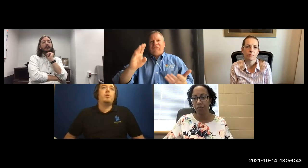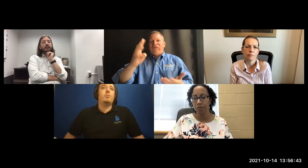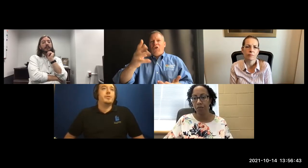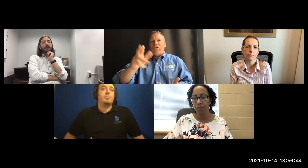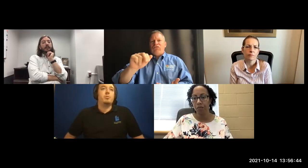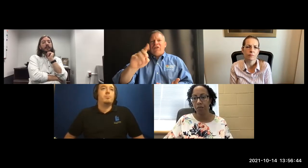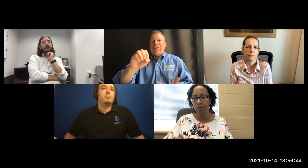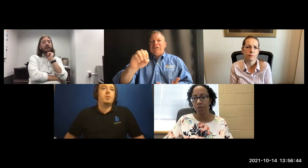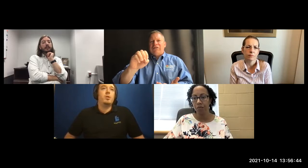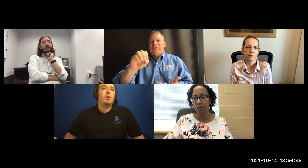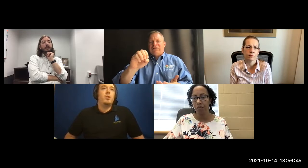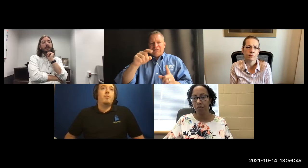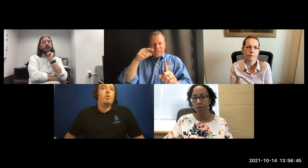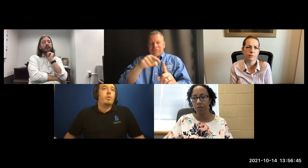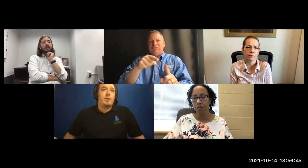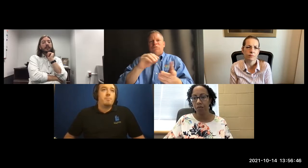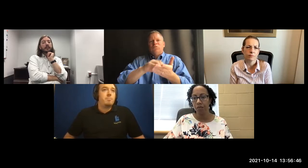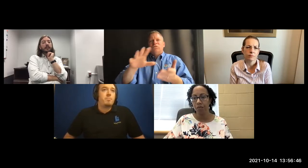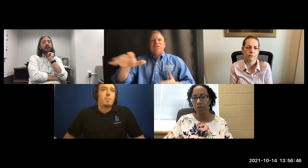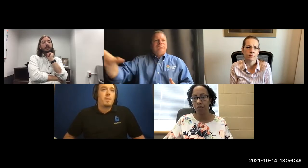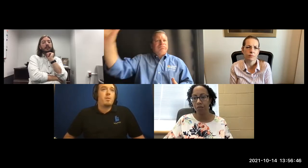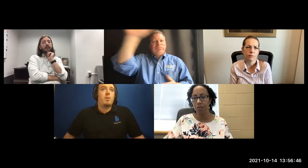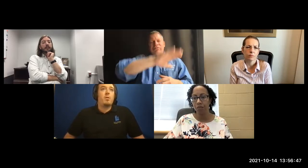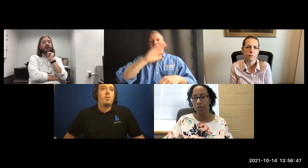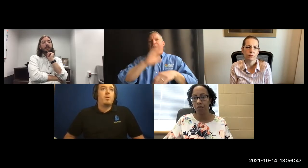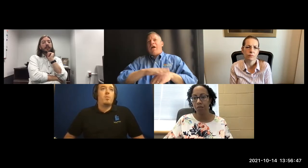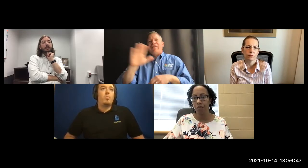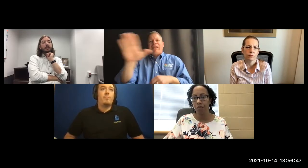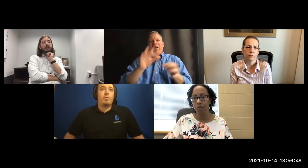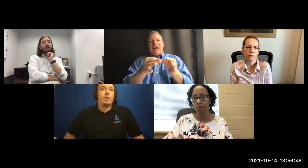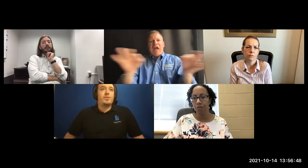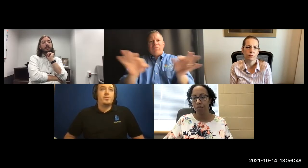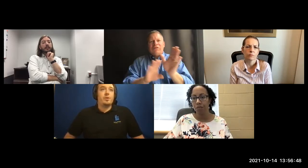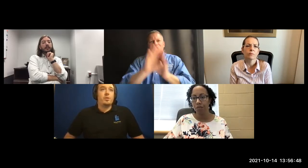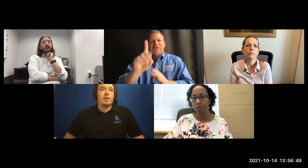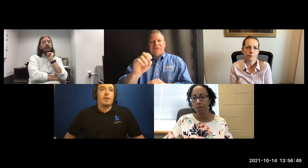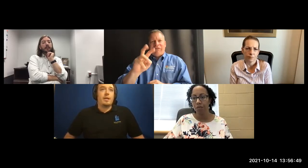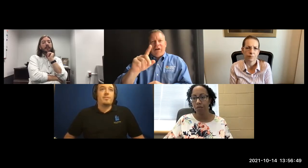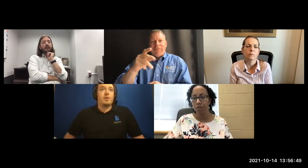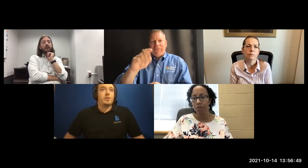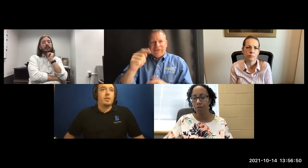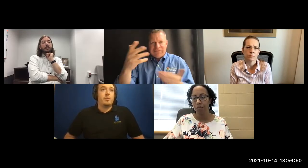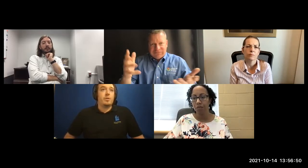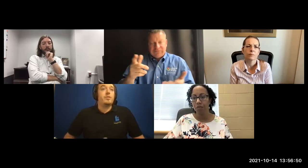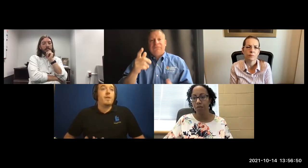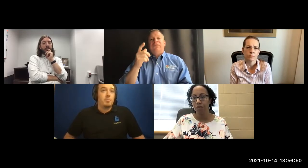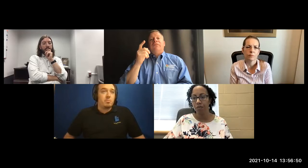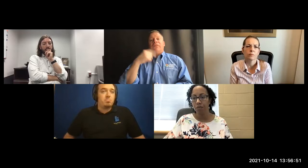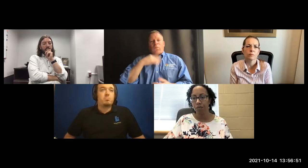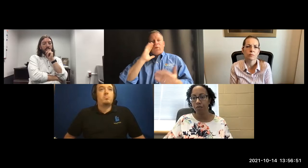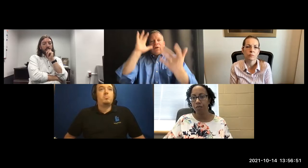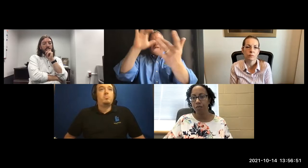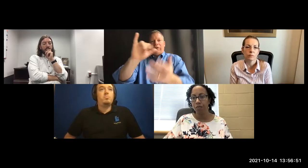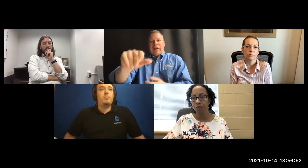to know, for example, 4th grade, what 4th grade students are looking like as far as their language